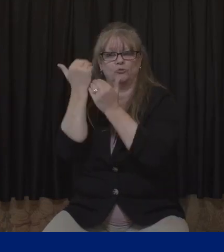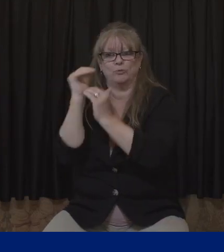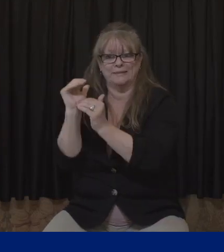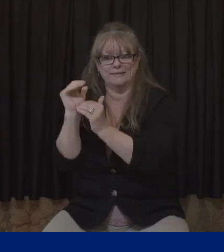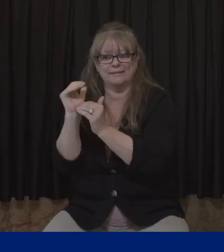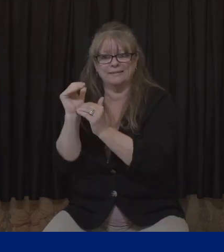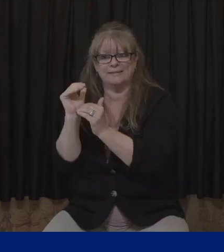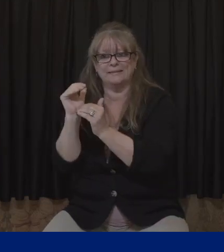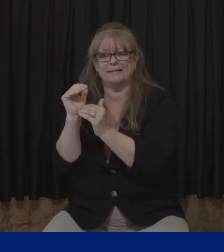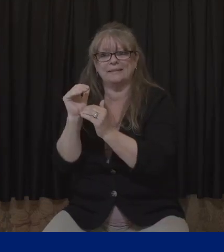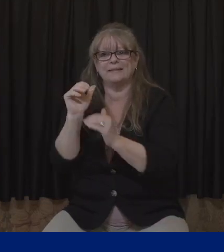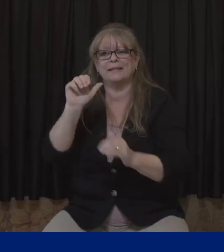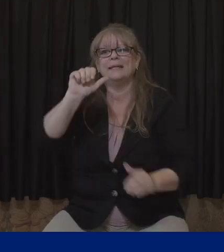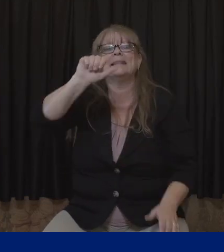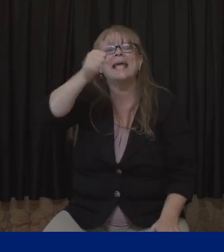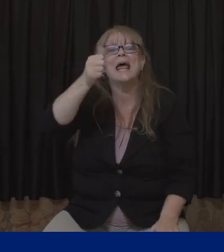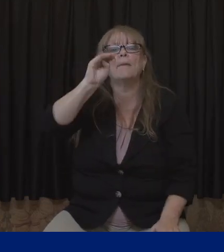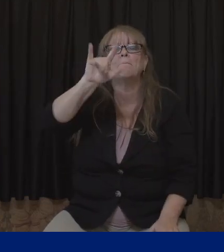you going to enforce that?